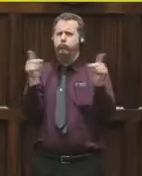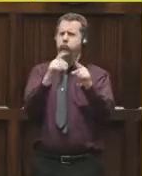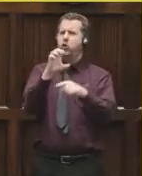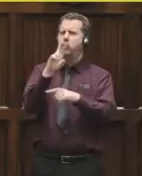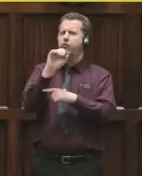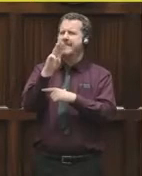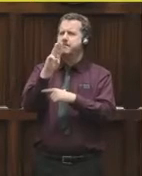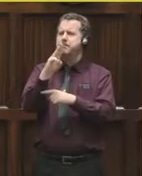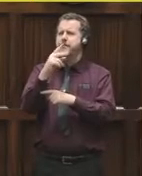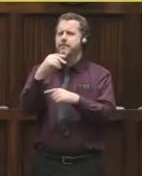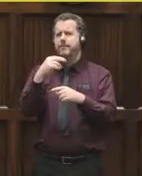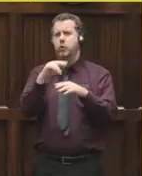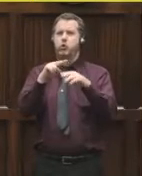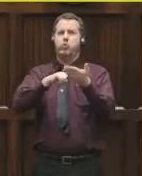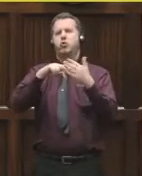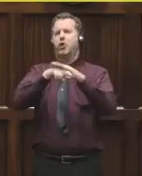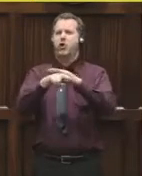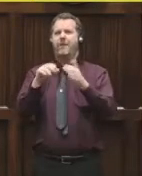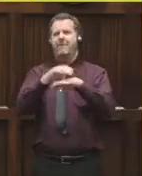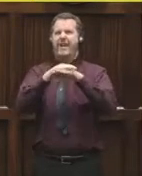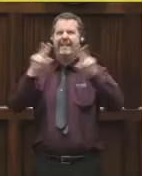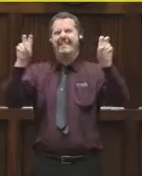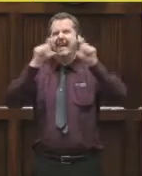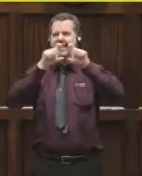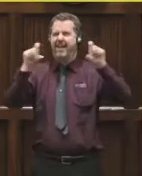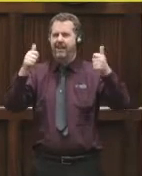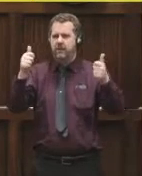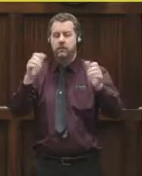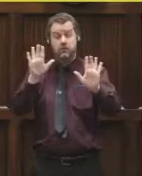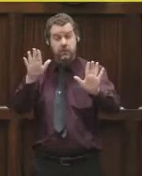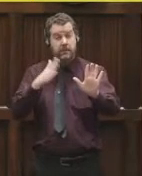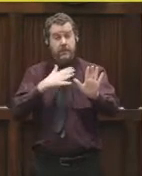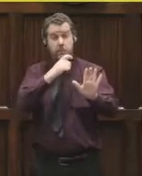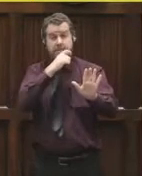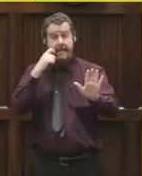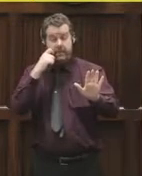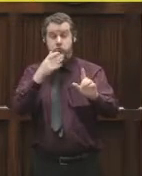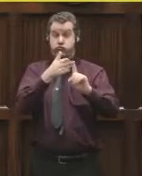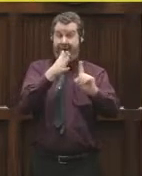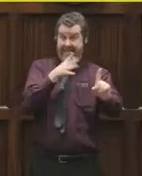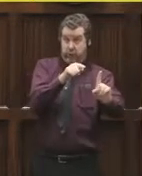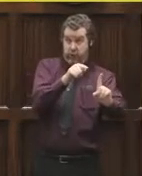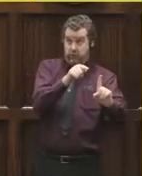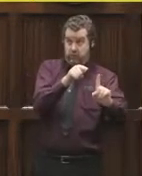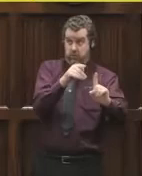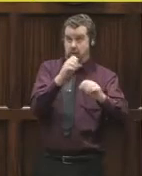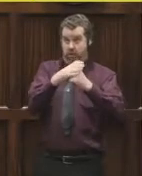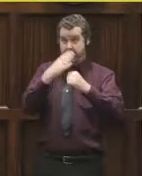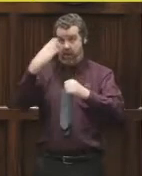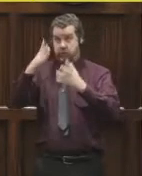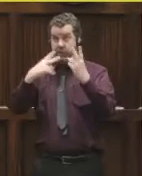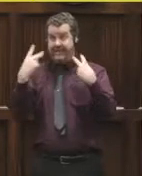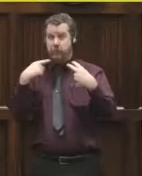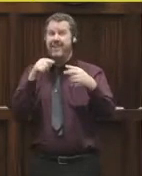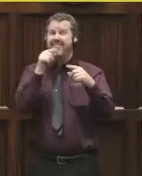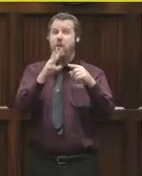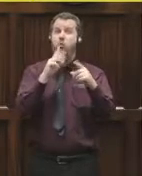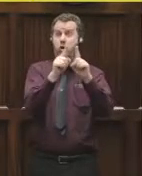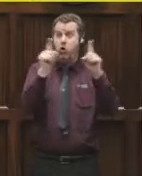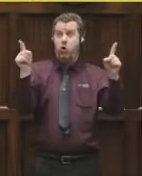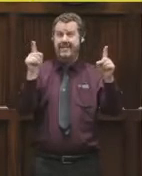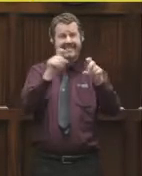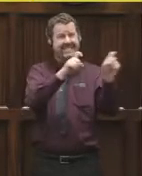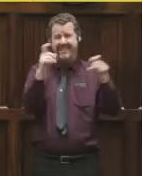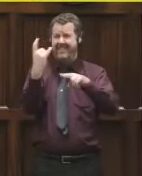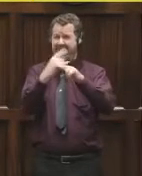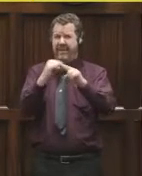title, I would stress that the recognition of Irish Sign Language is still explicit in the bill's long title, and it would